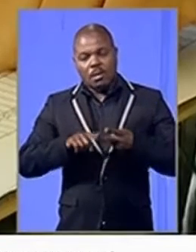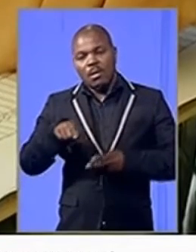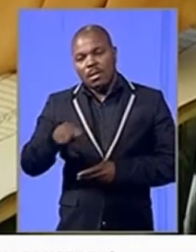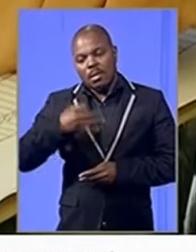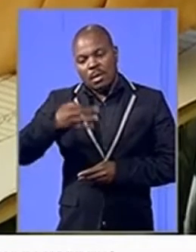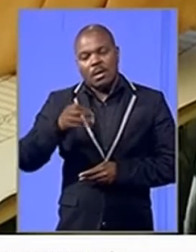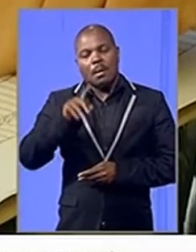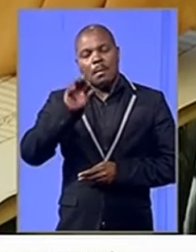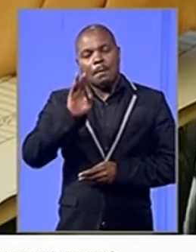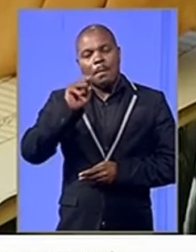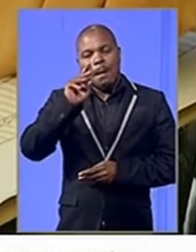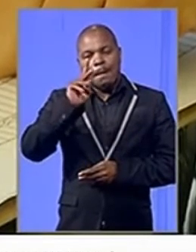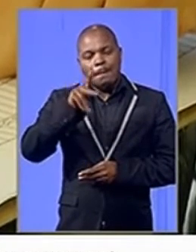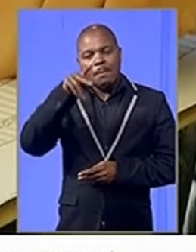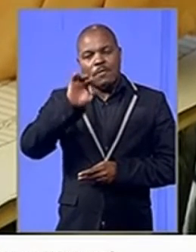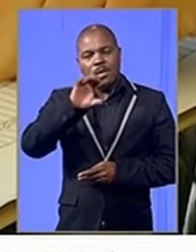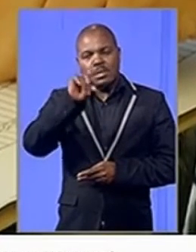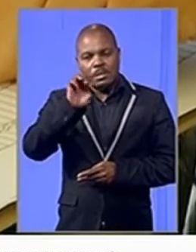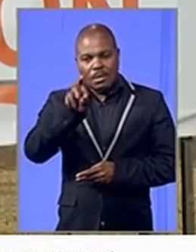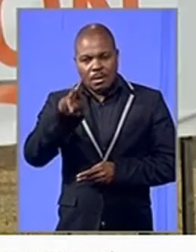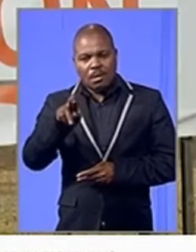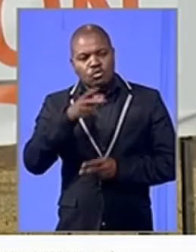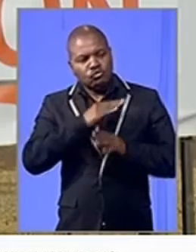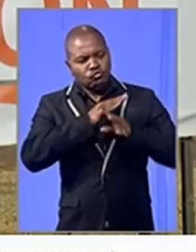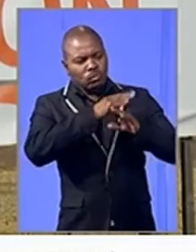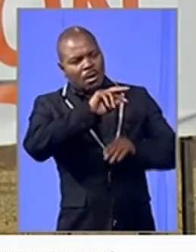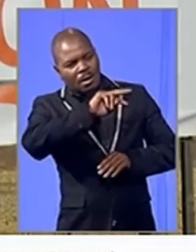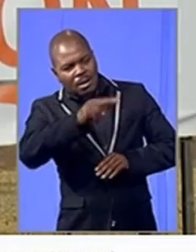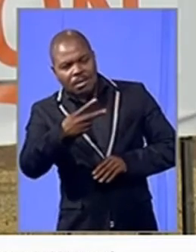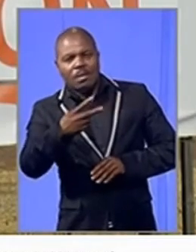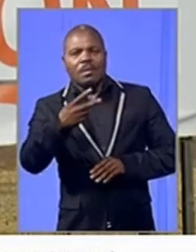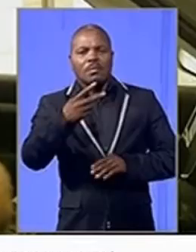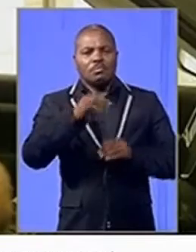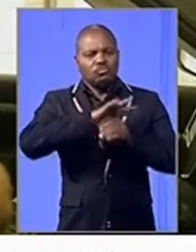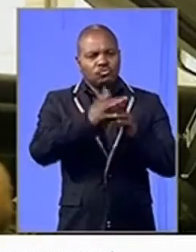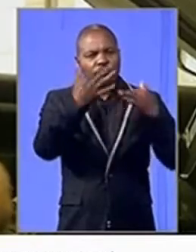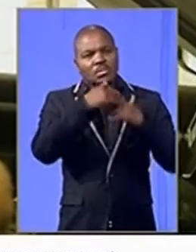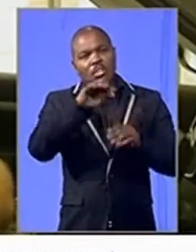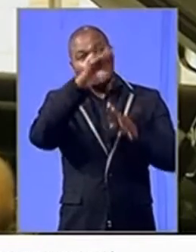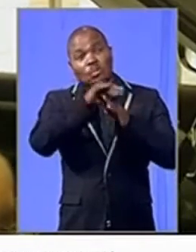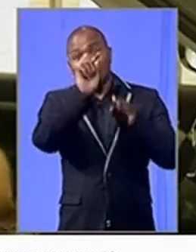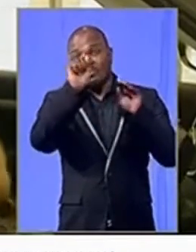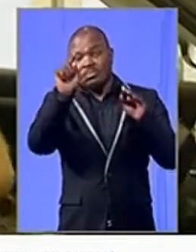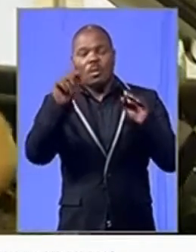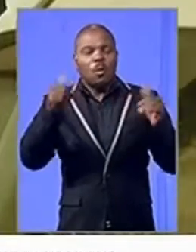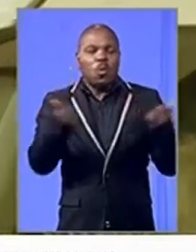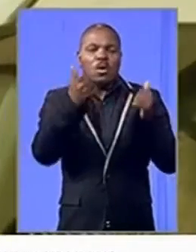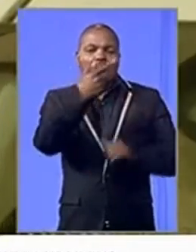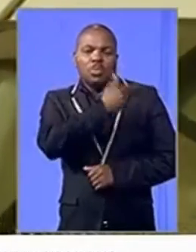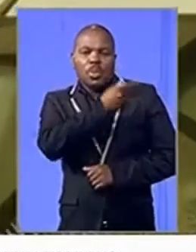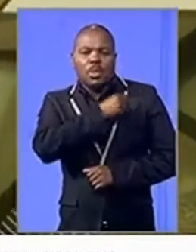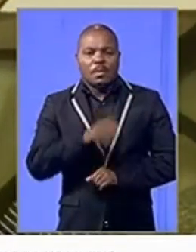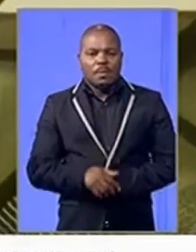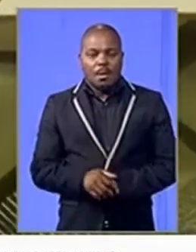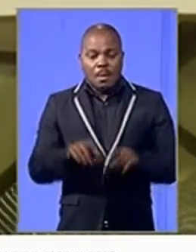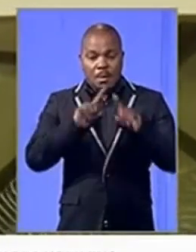matlafatsa mmele kgatlhanong le mefuta e mengwe e mešwa ya virus le kwa setlhoeng kwa dinageng tse di tsweletseng pele. Kgwetlho kgolo